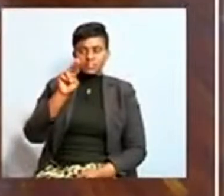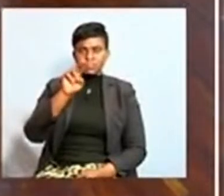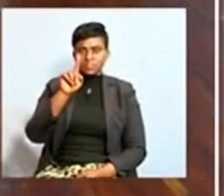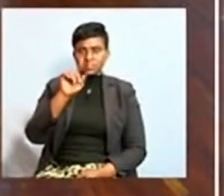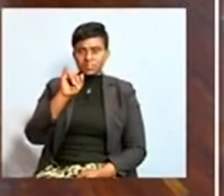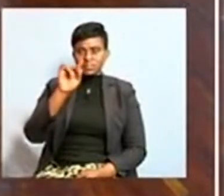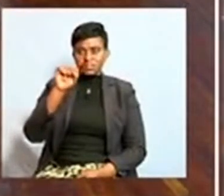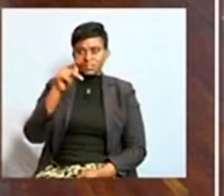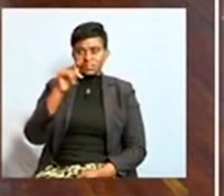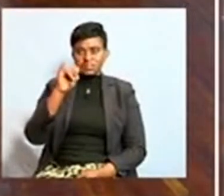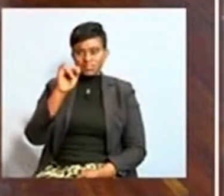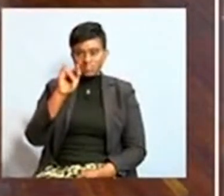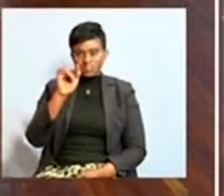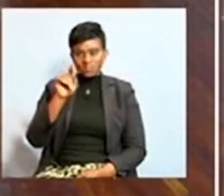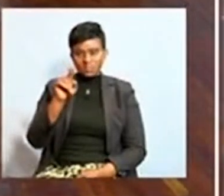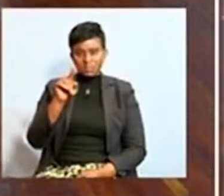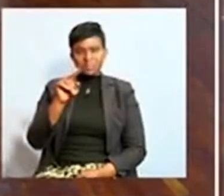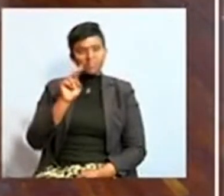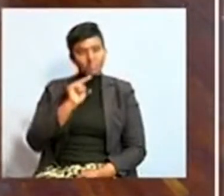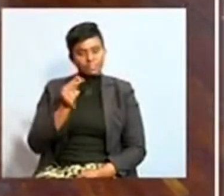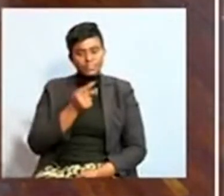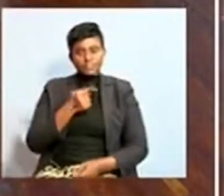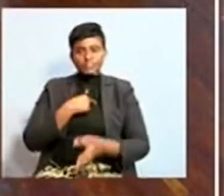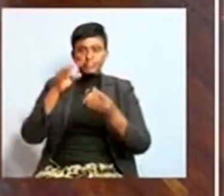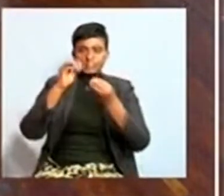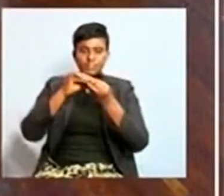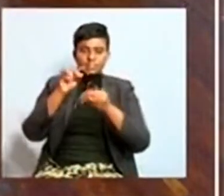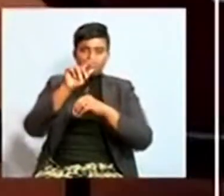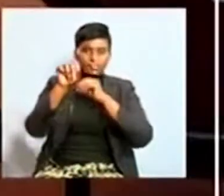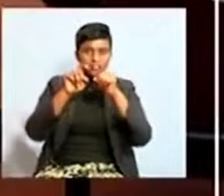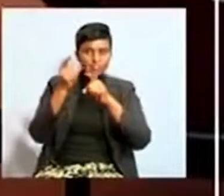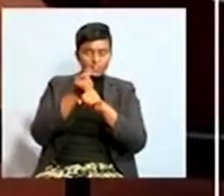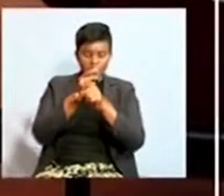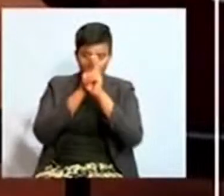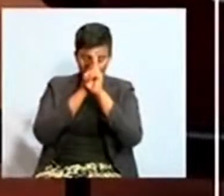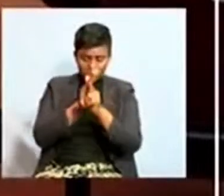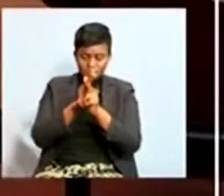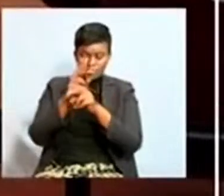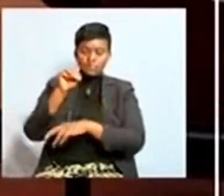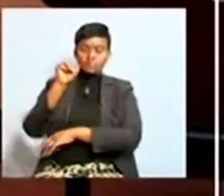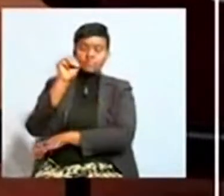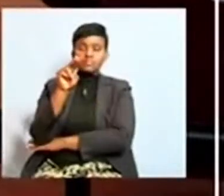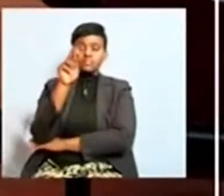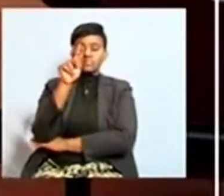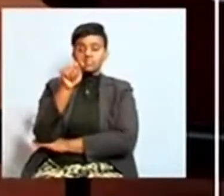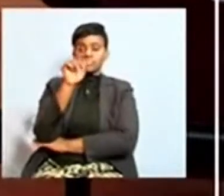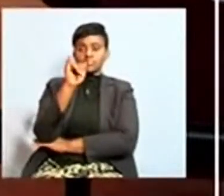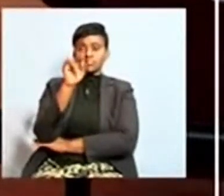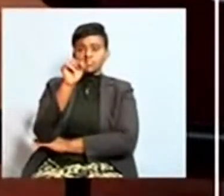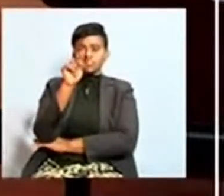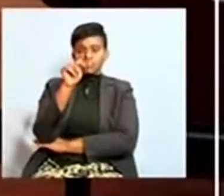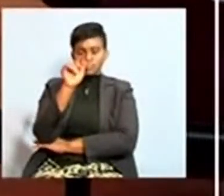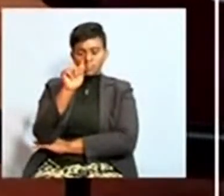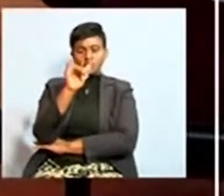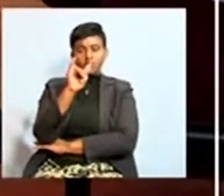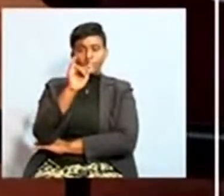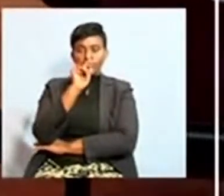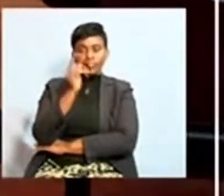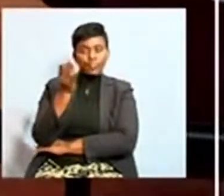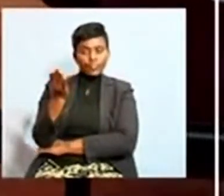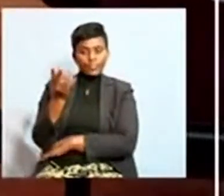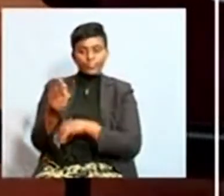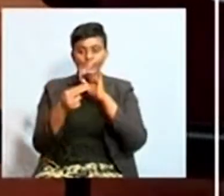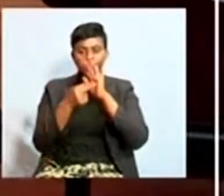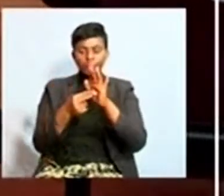to also augment the question from Honorable Mutinta. I think here you are indicating to us